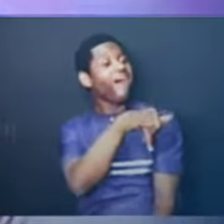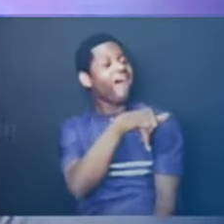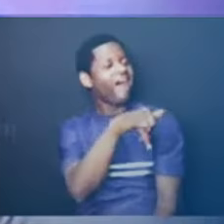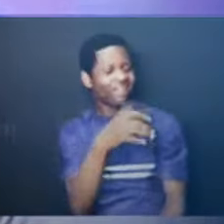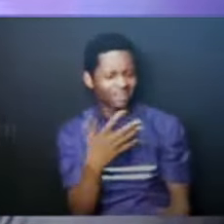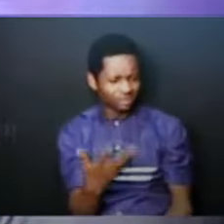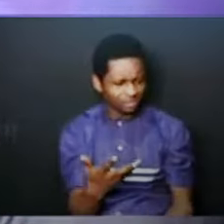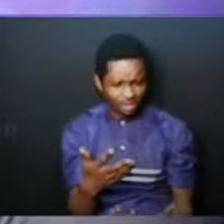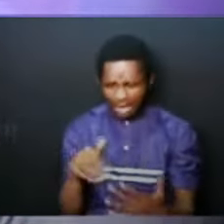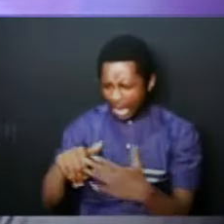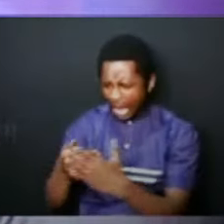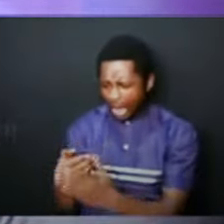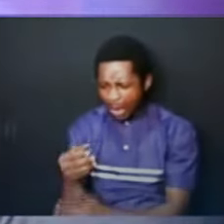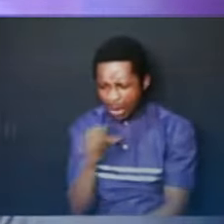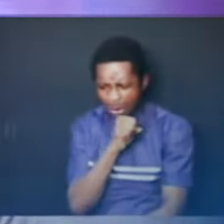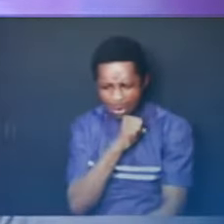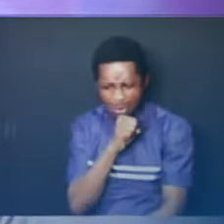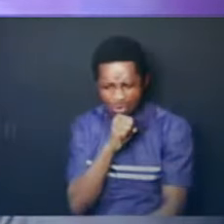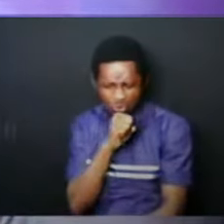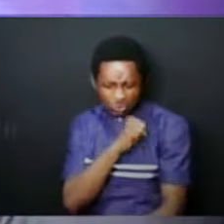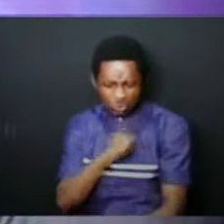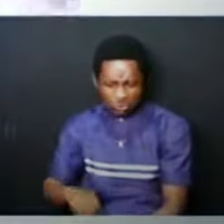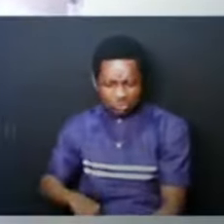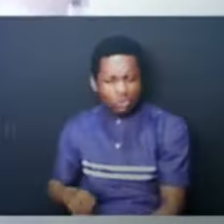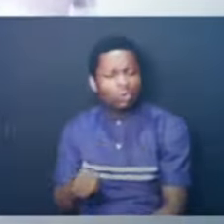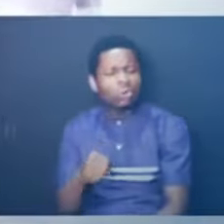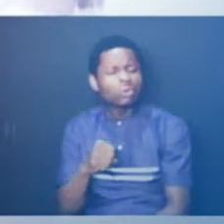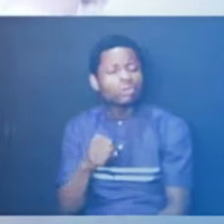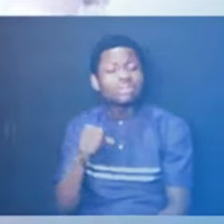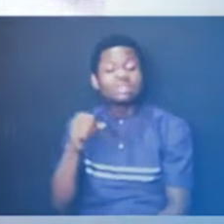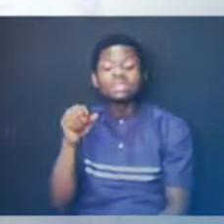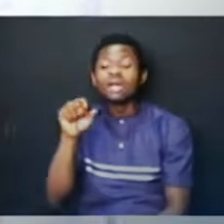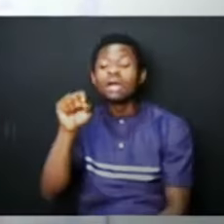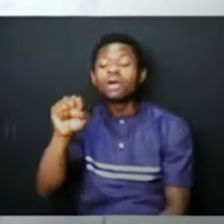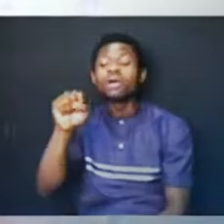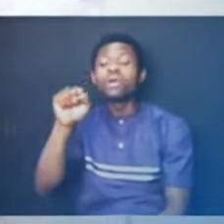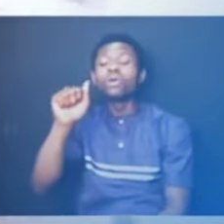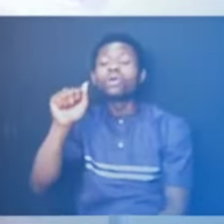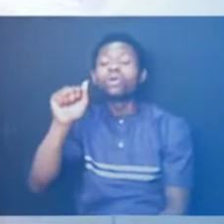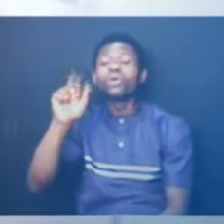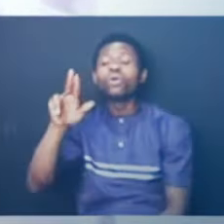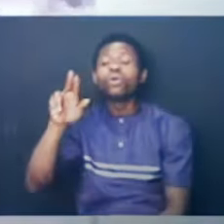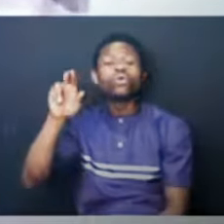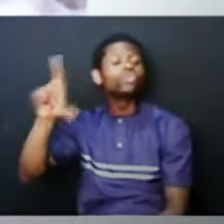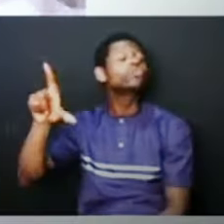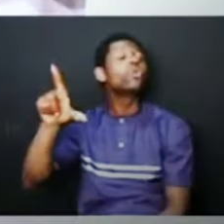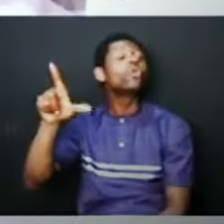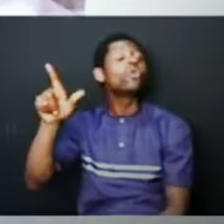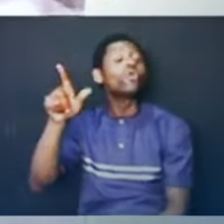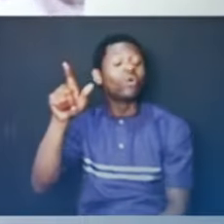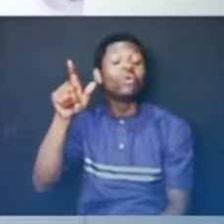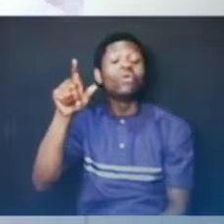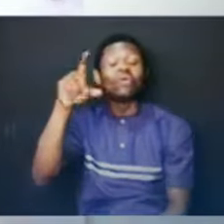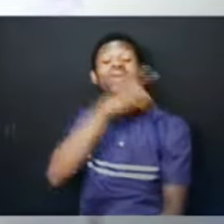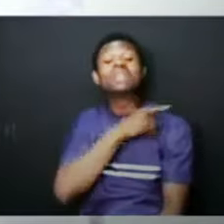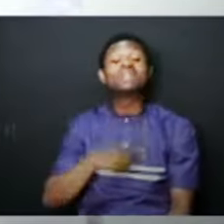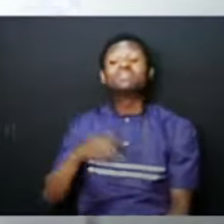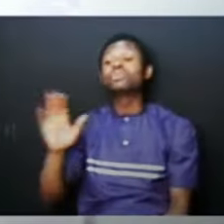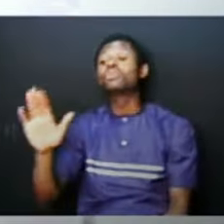Saul patakari anu a wodi nkomo ma ohun se oh abranti anu ba ya abedu ni nchan ene otwa ye no your son kan ye ne